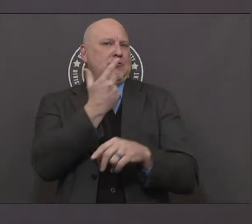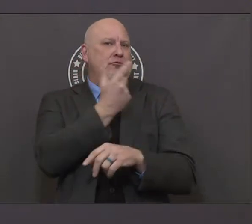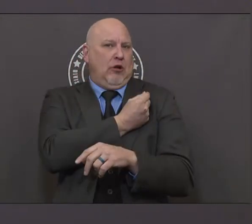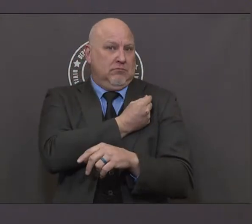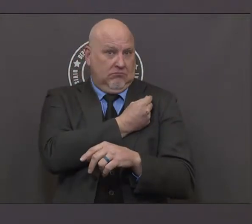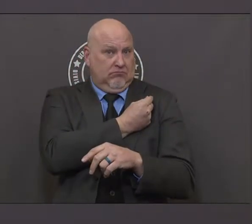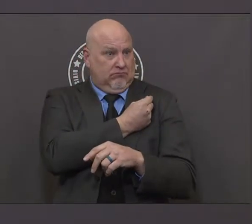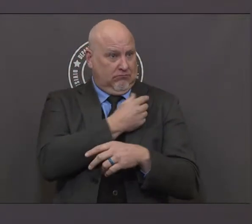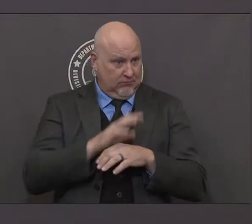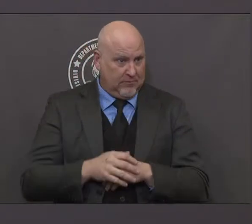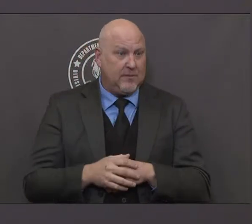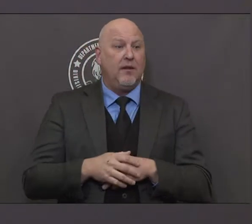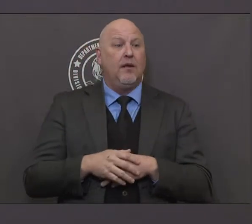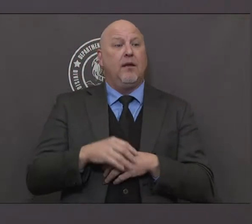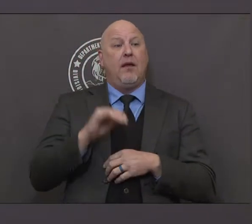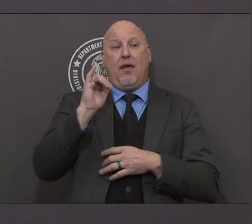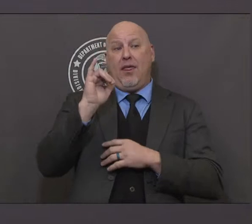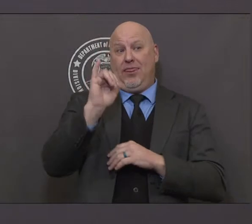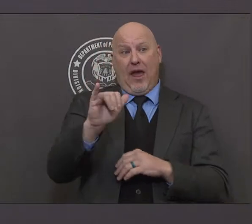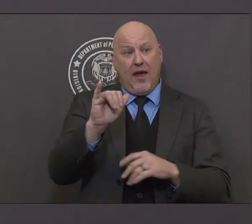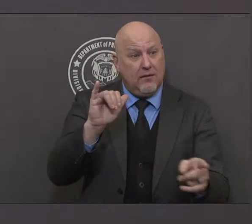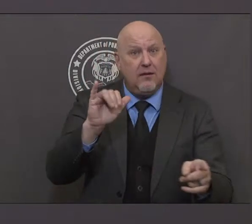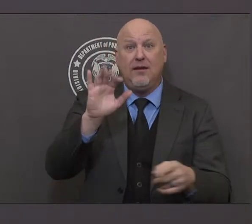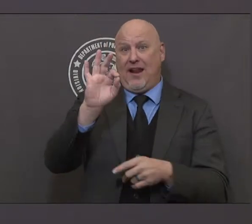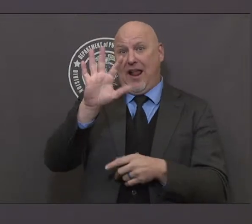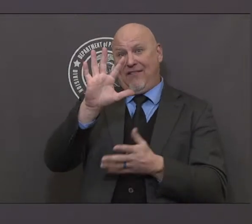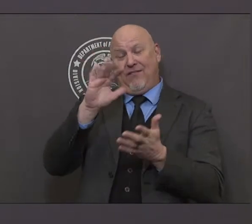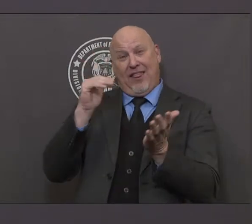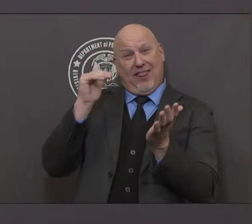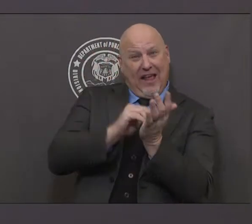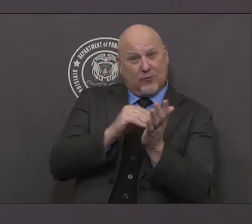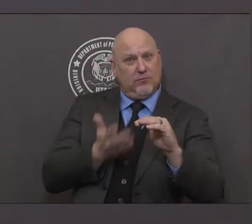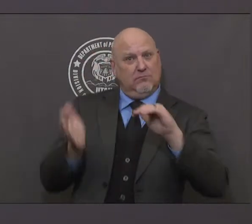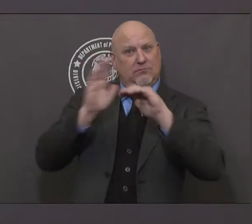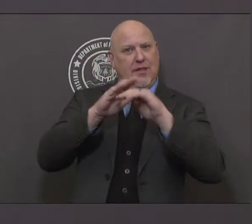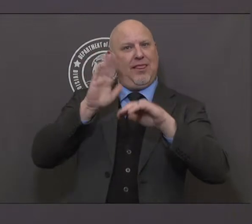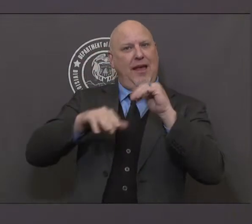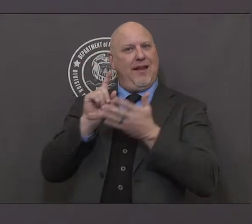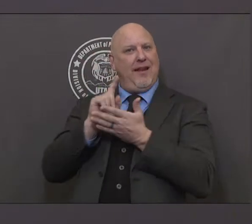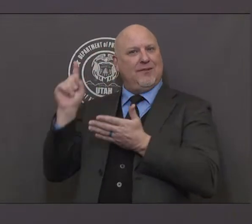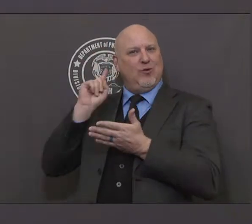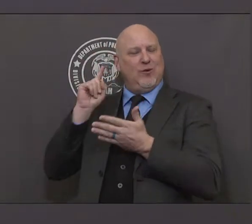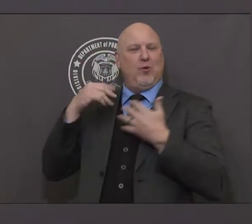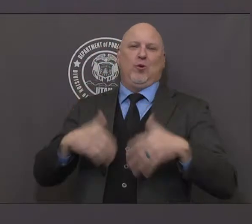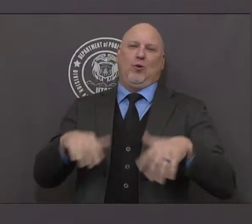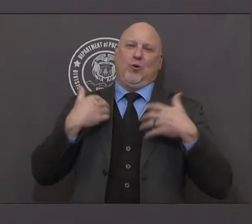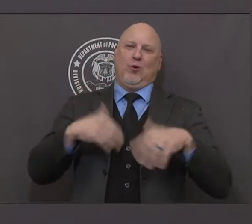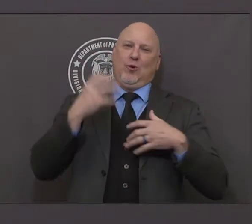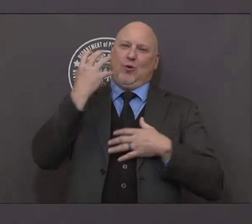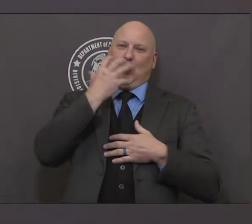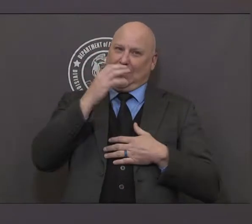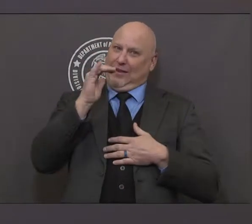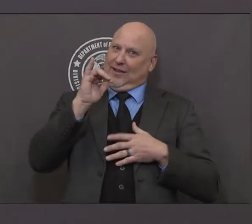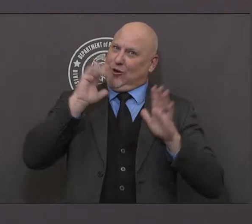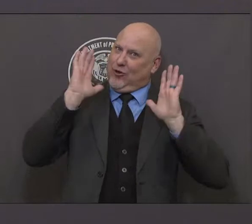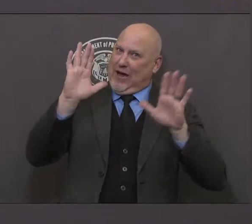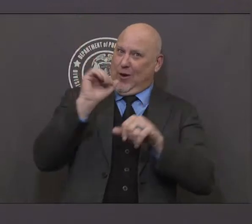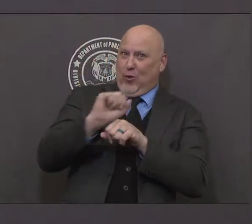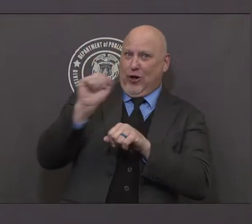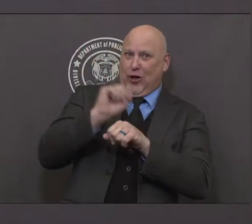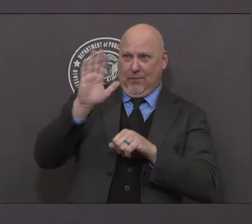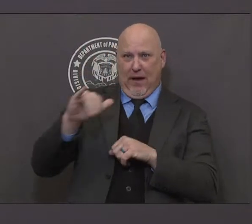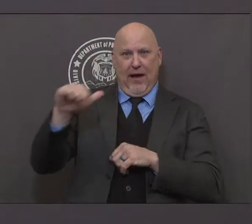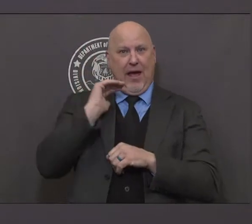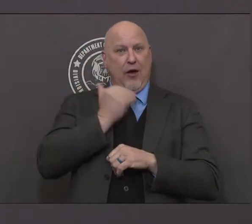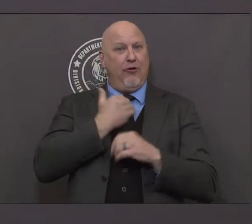95,674 doses. Every week, our numbers go up significantly, and that's the great work of our local health departments and others who are engaged in